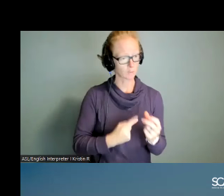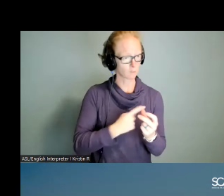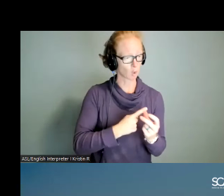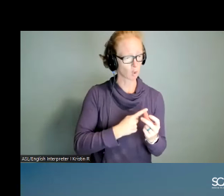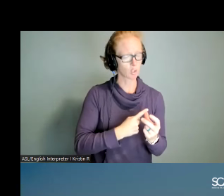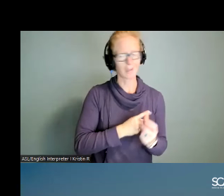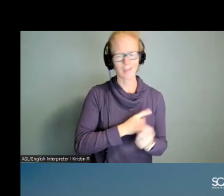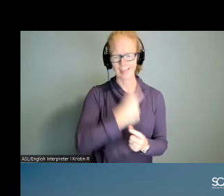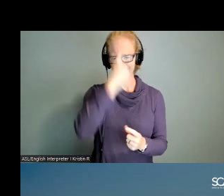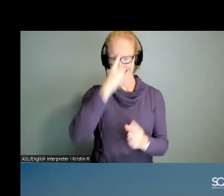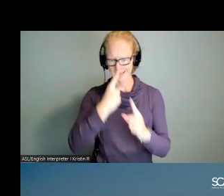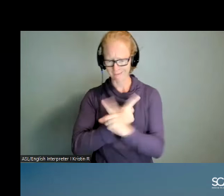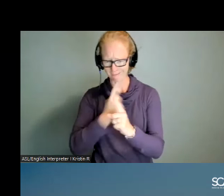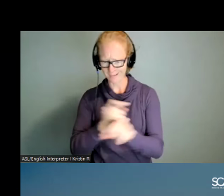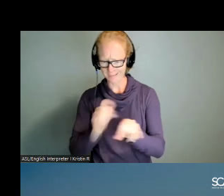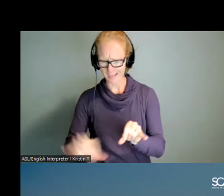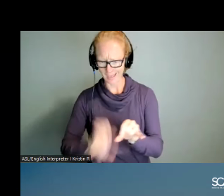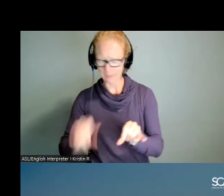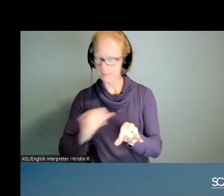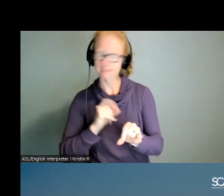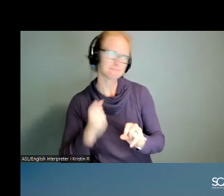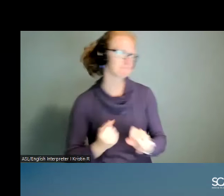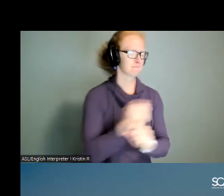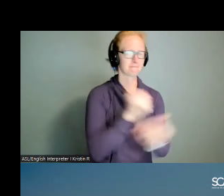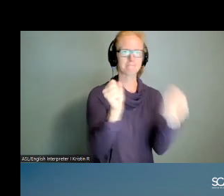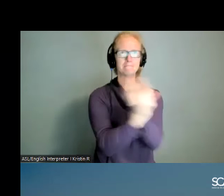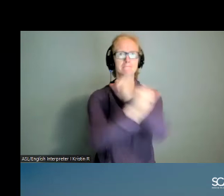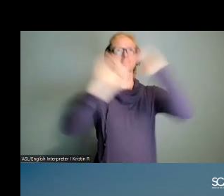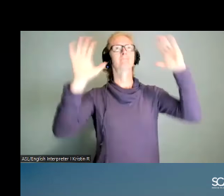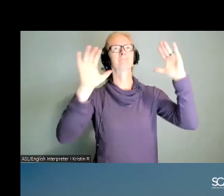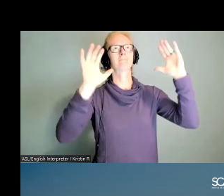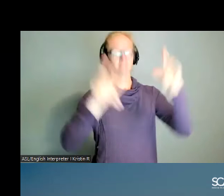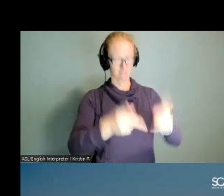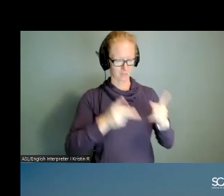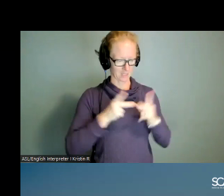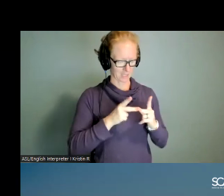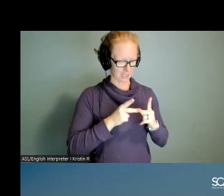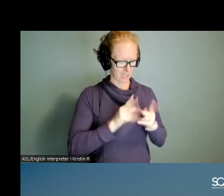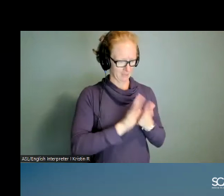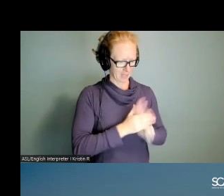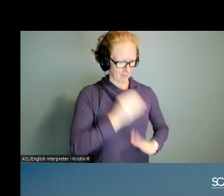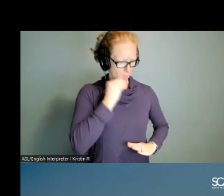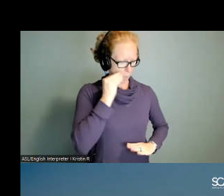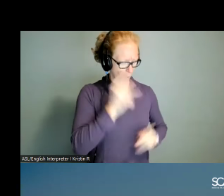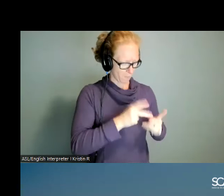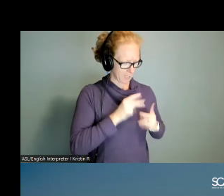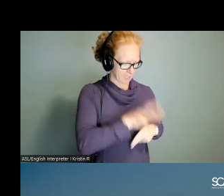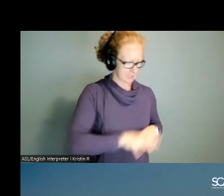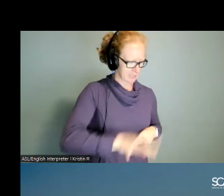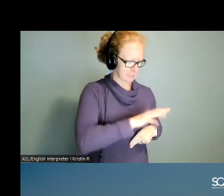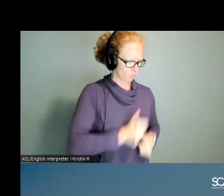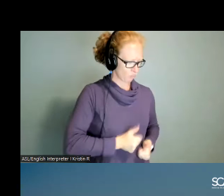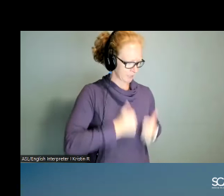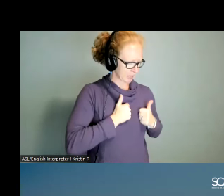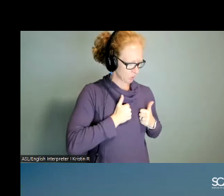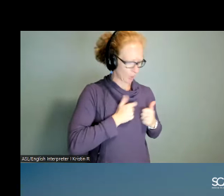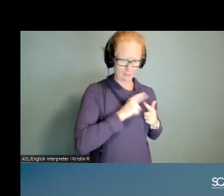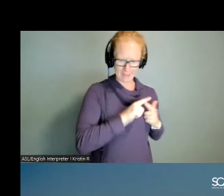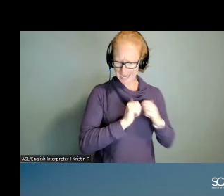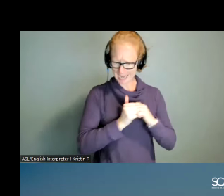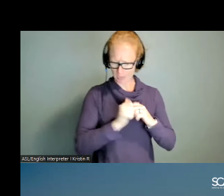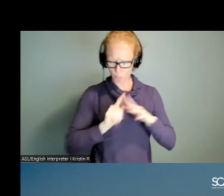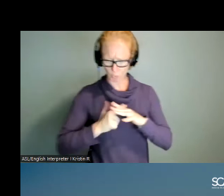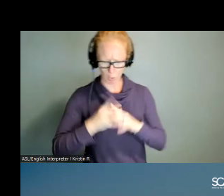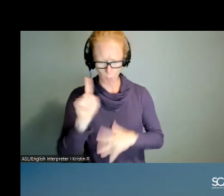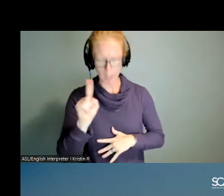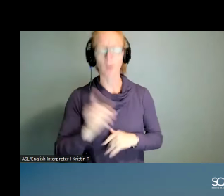thinking for jurisdictions who want to convert sites to residential but don't know where to begin in the process. And the second is for jurisdictions